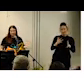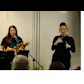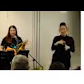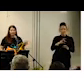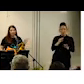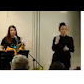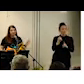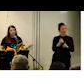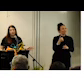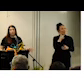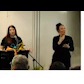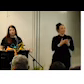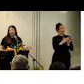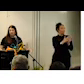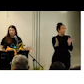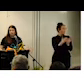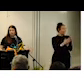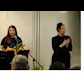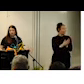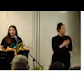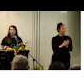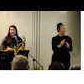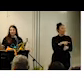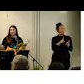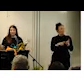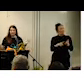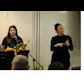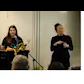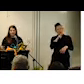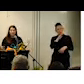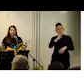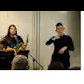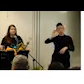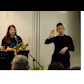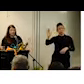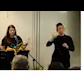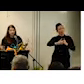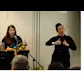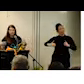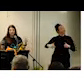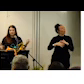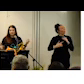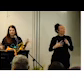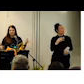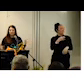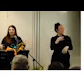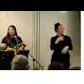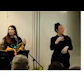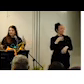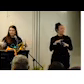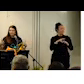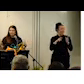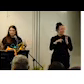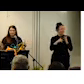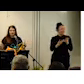not. However, I could give a whole other hour-long talk on all the findings the field has made on the risk factors for developing autism.